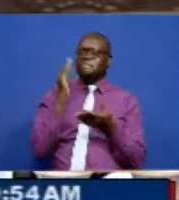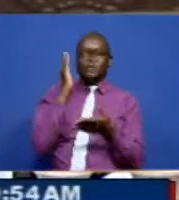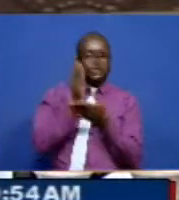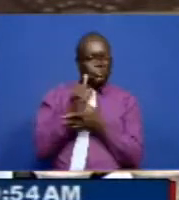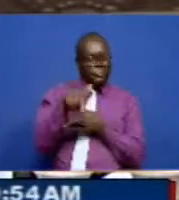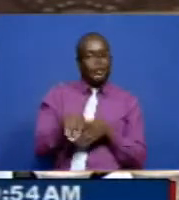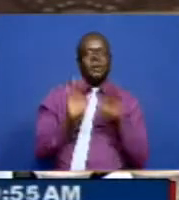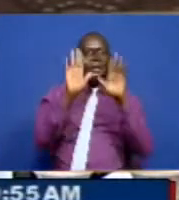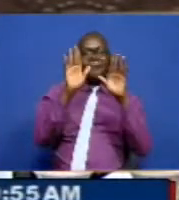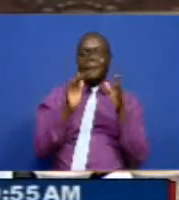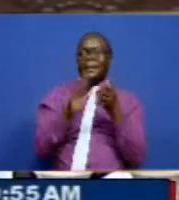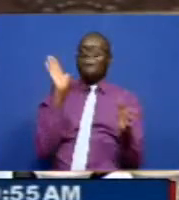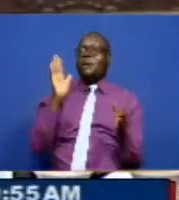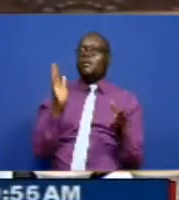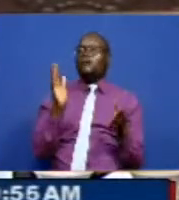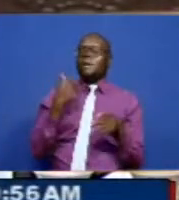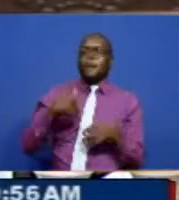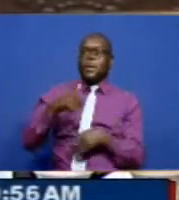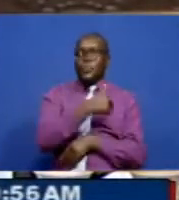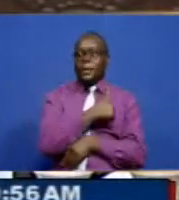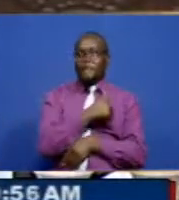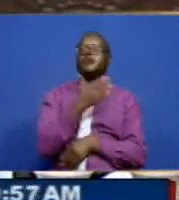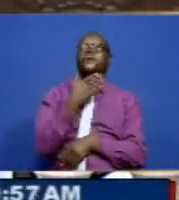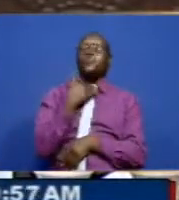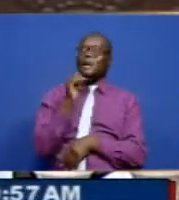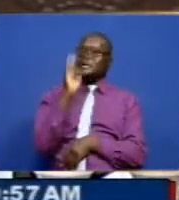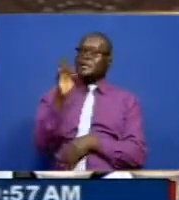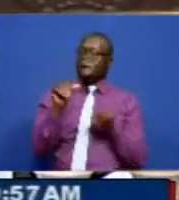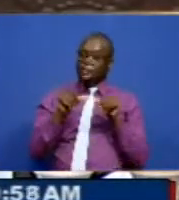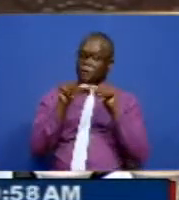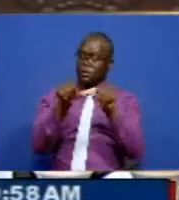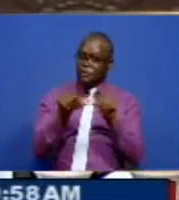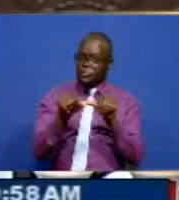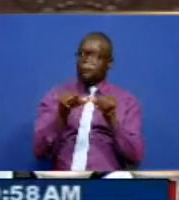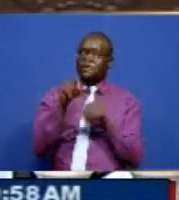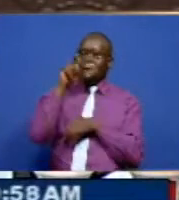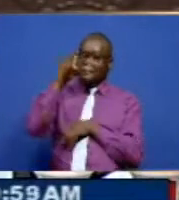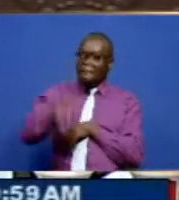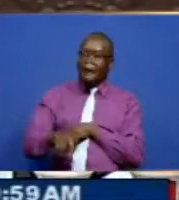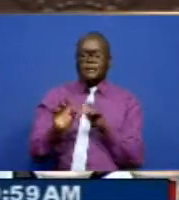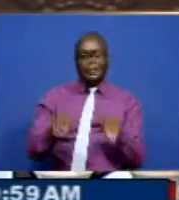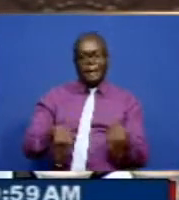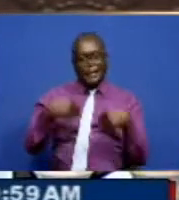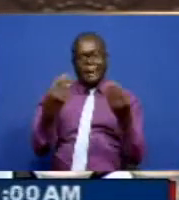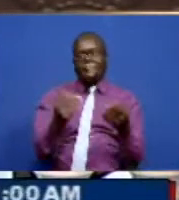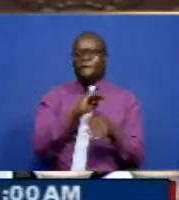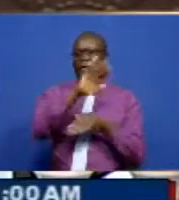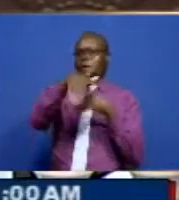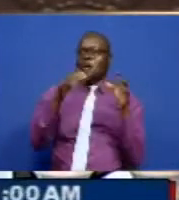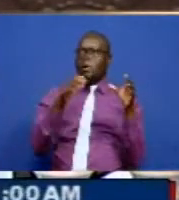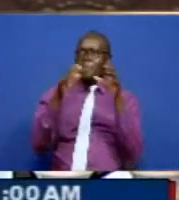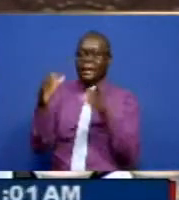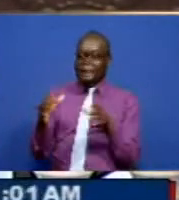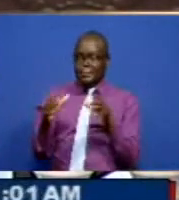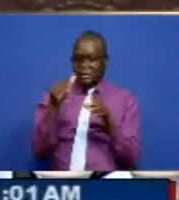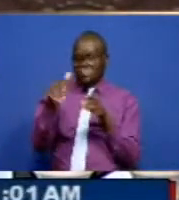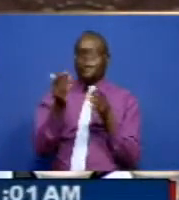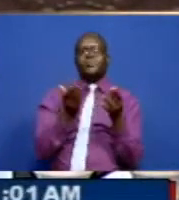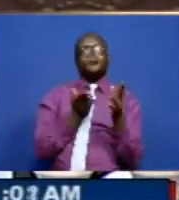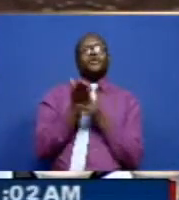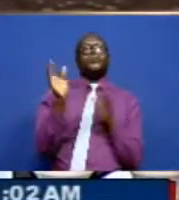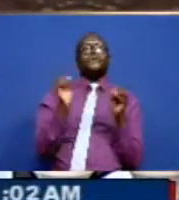matter with which it is seized, and that it shall accord all parties to the